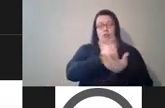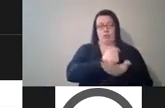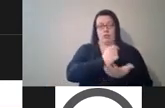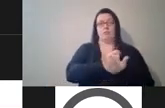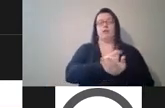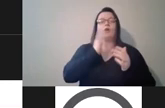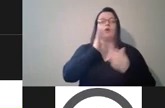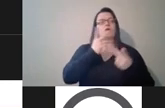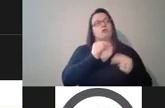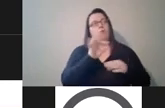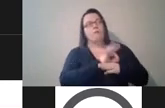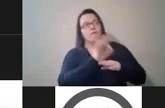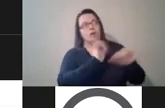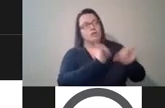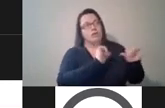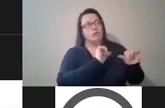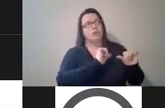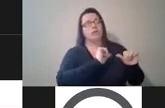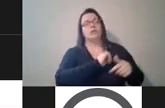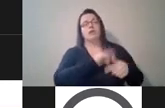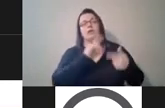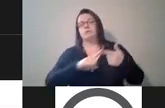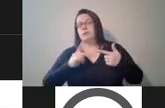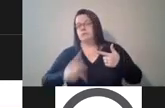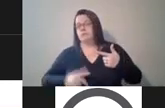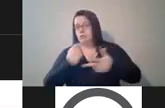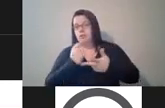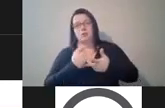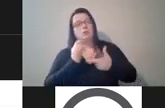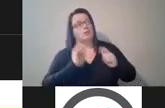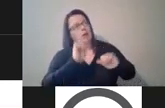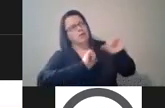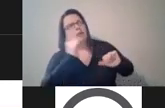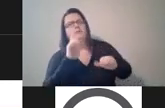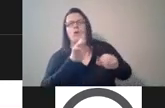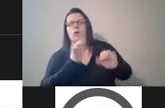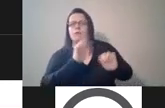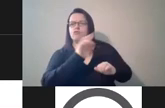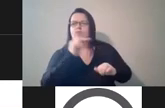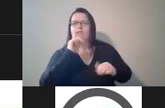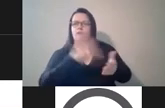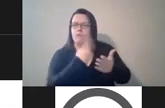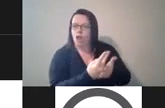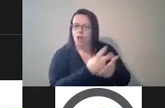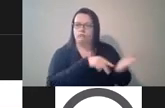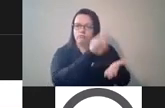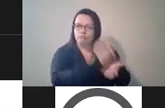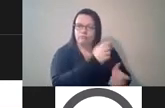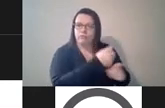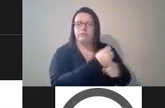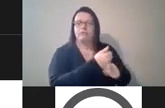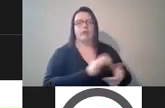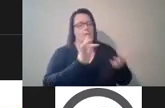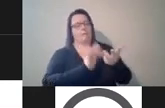Physiotherapy could assess for the adult for a falls risk, for example. Or, medicine could look at the adult's health status and complete